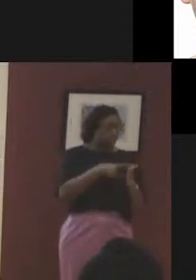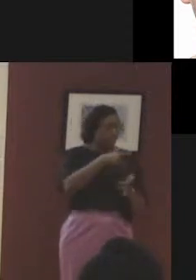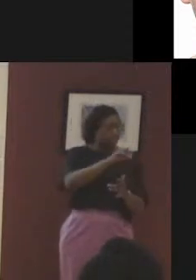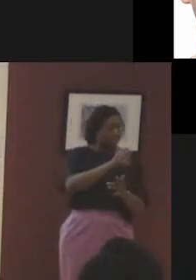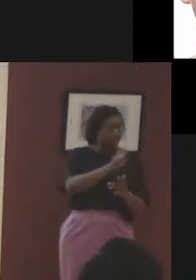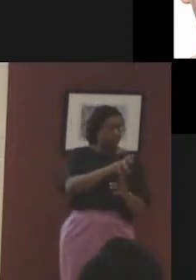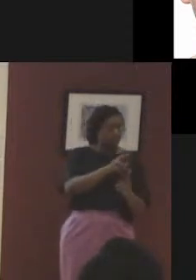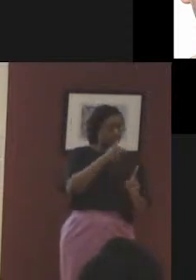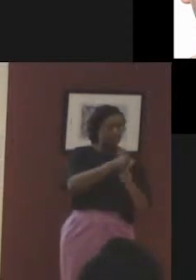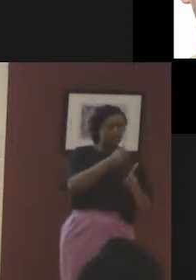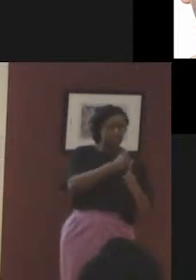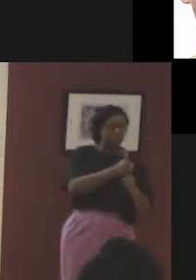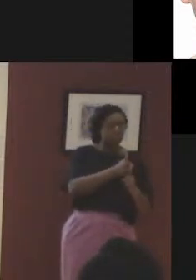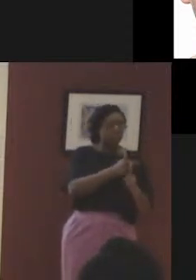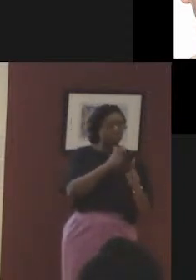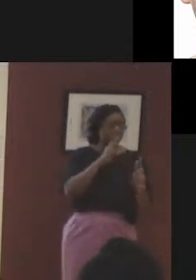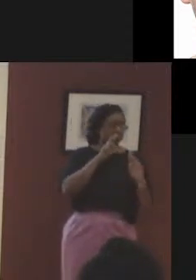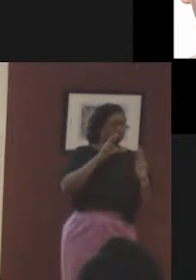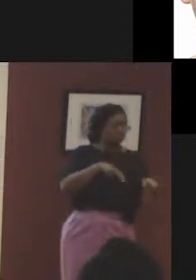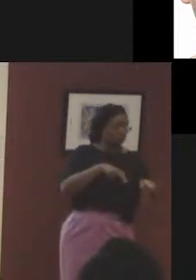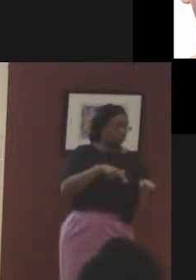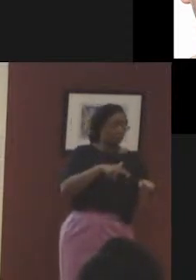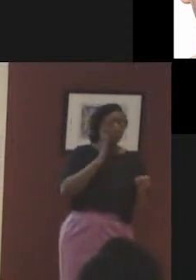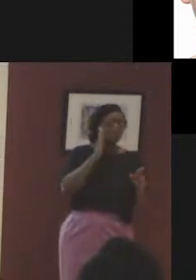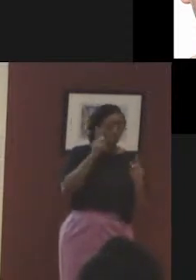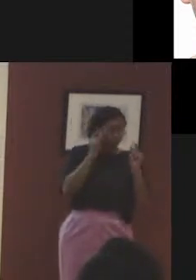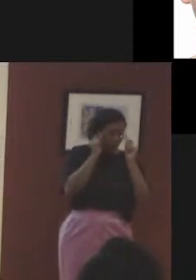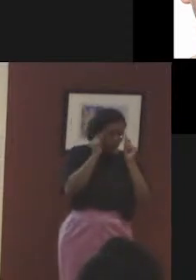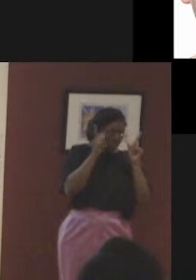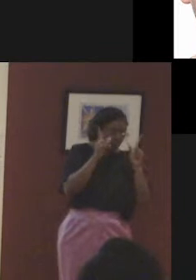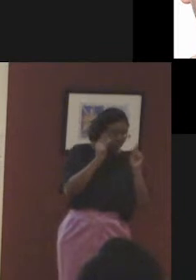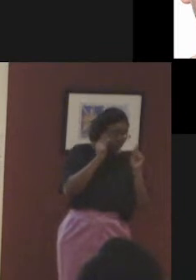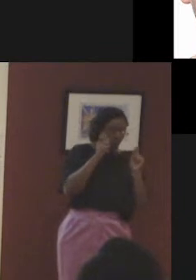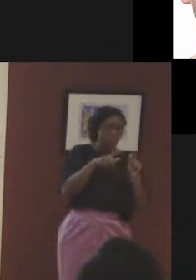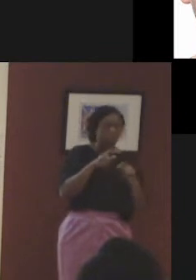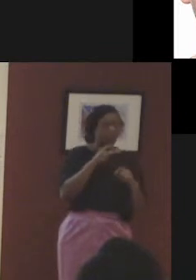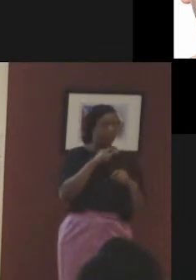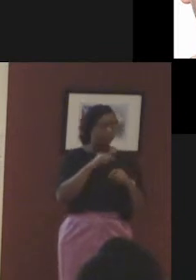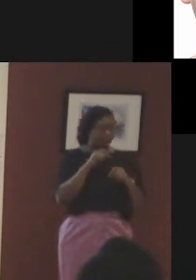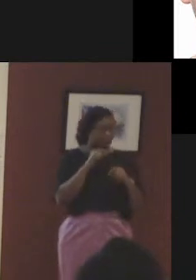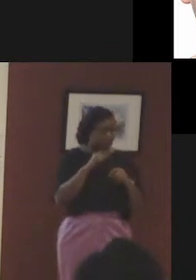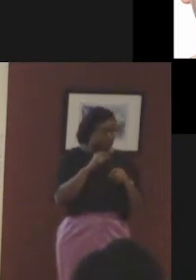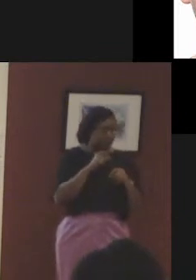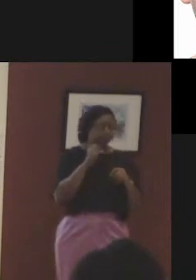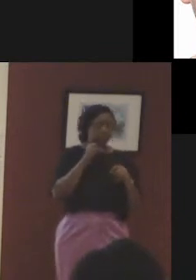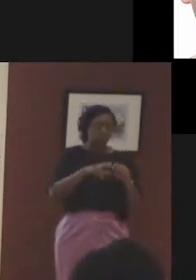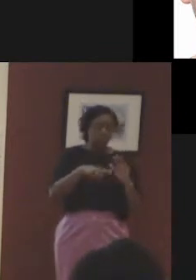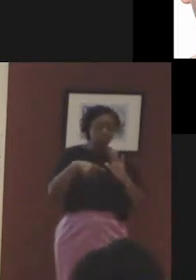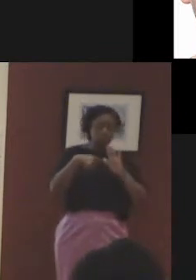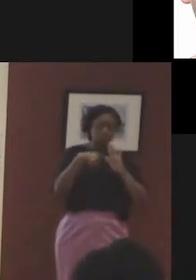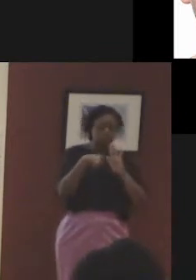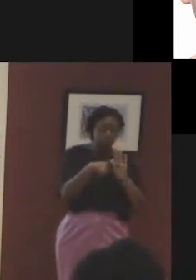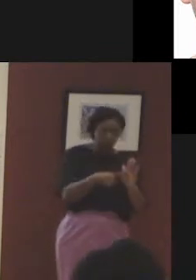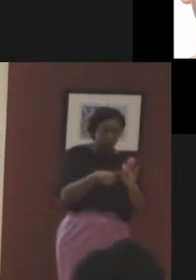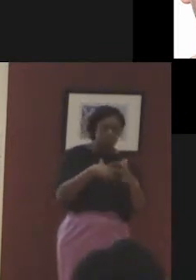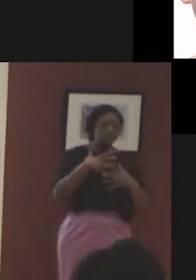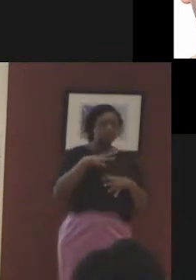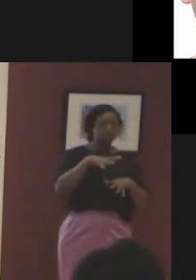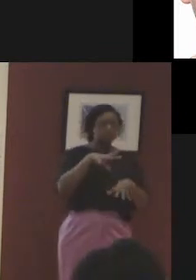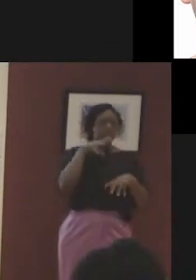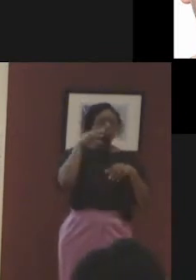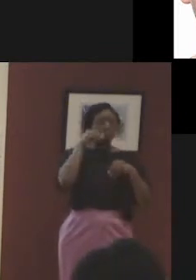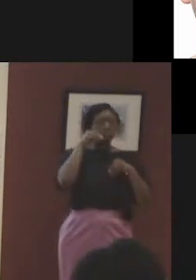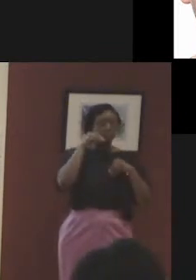see him close his eyes. In other cases, he will lick his lips. He offers several deep exhales. He